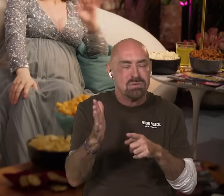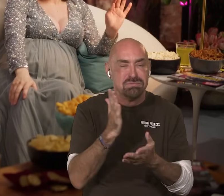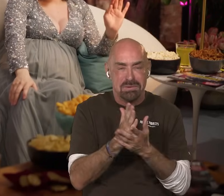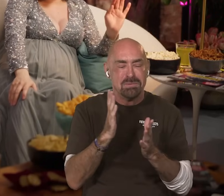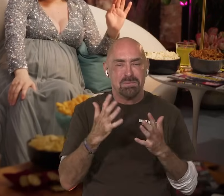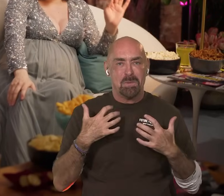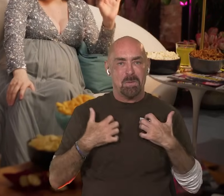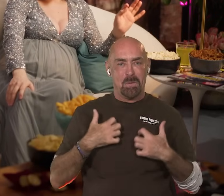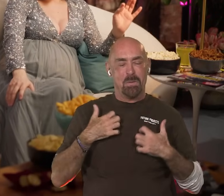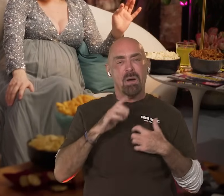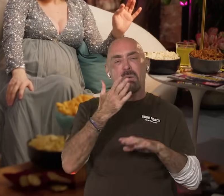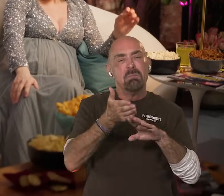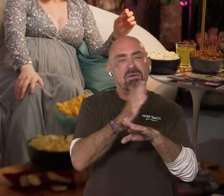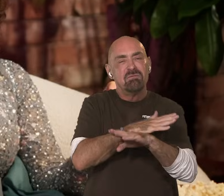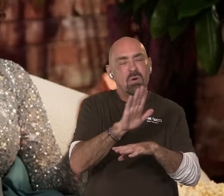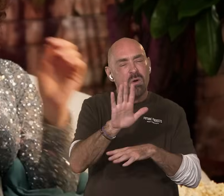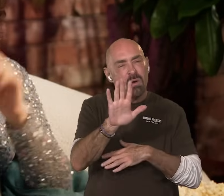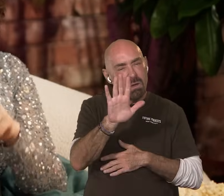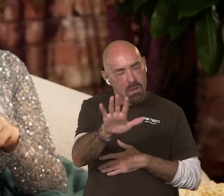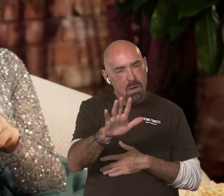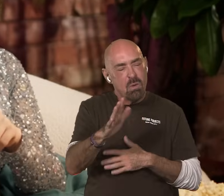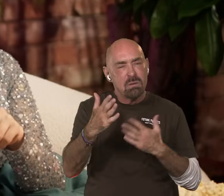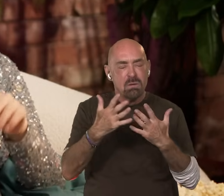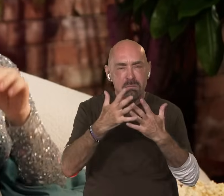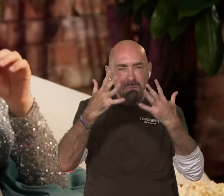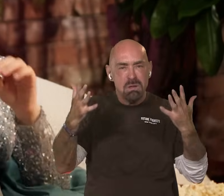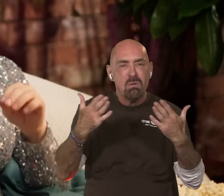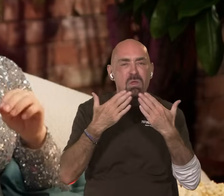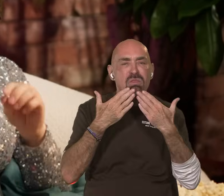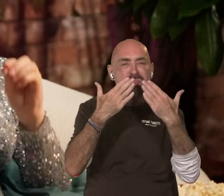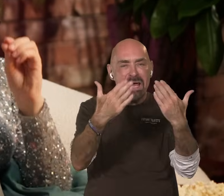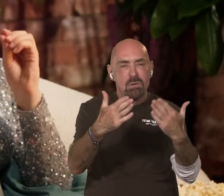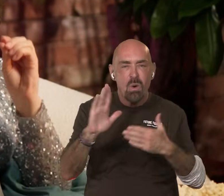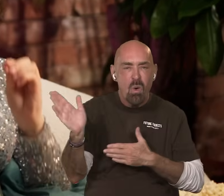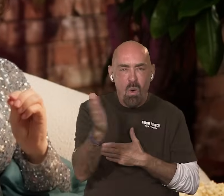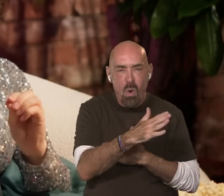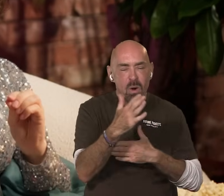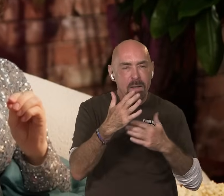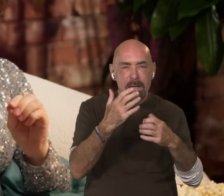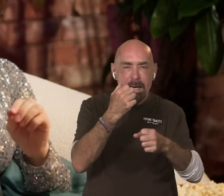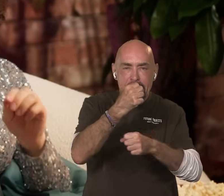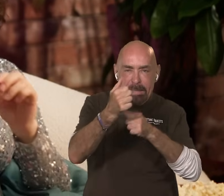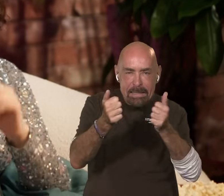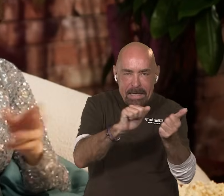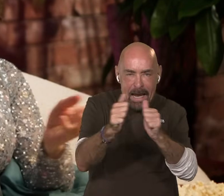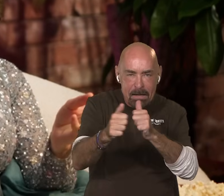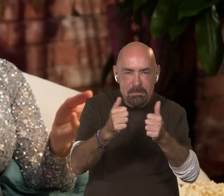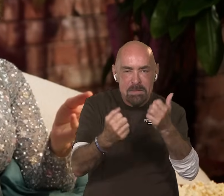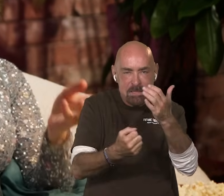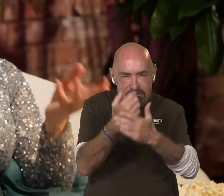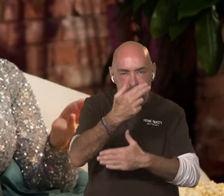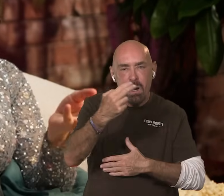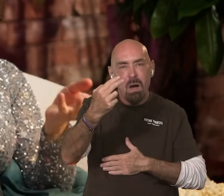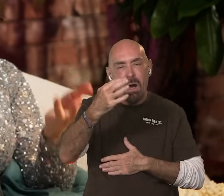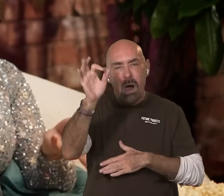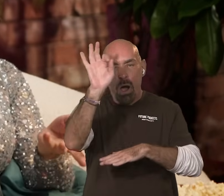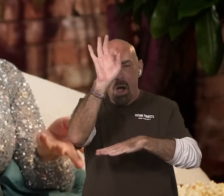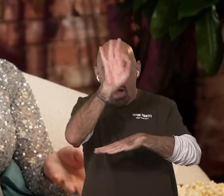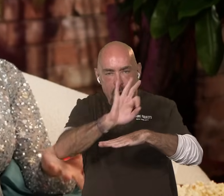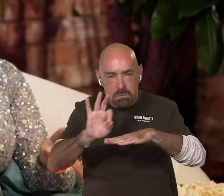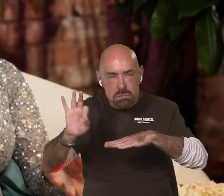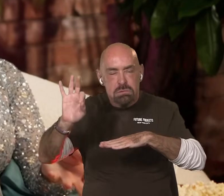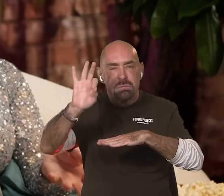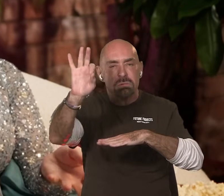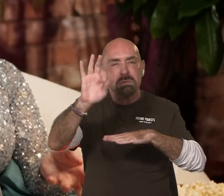had an absolute blast. Before we go, we also want to give a huge thank you to all the game developers, artists,